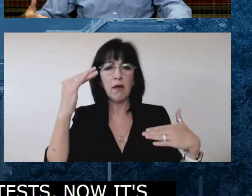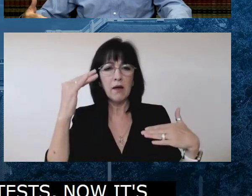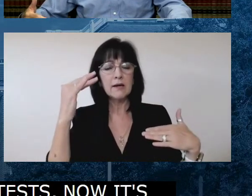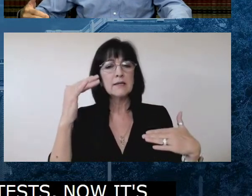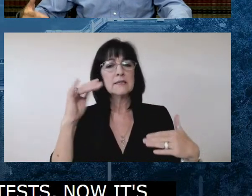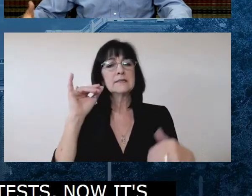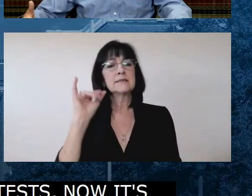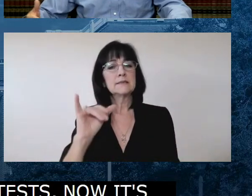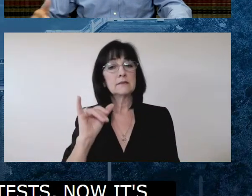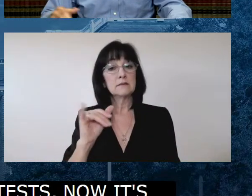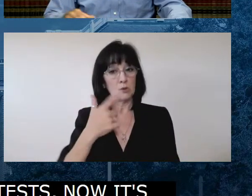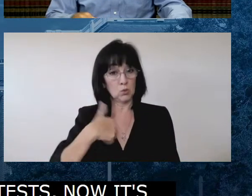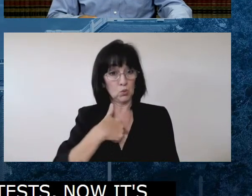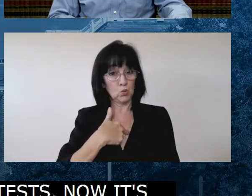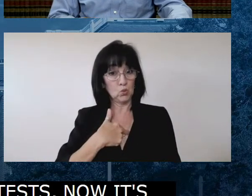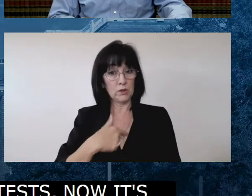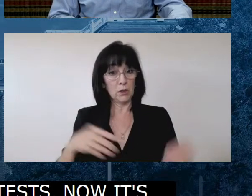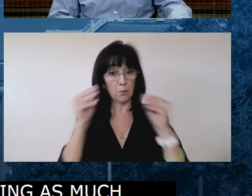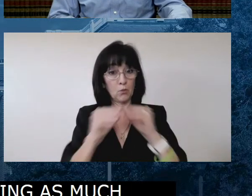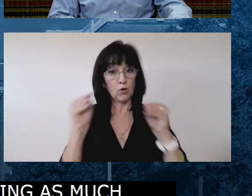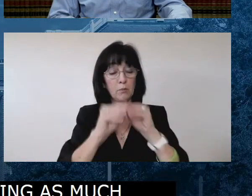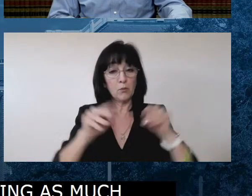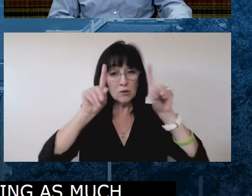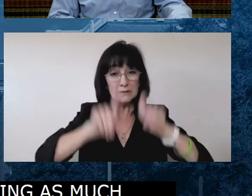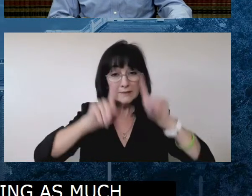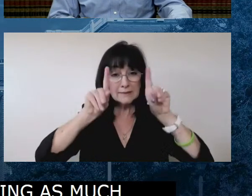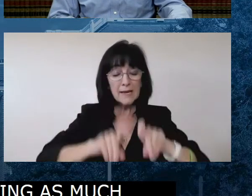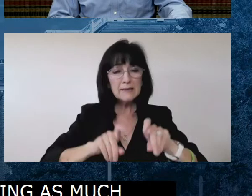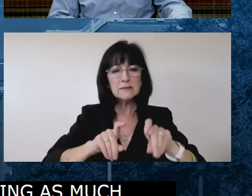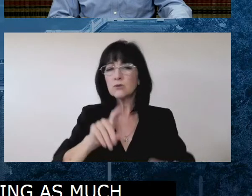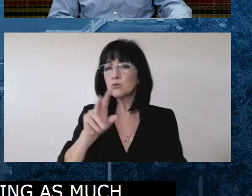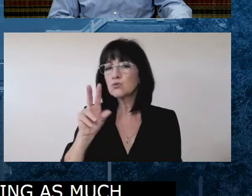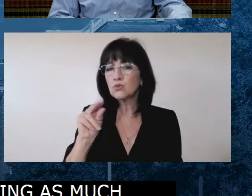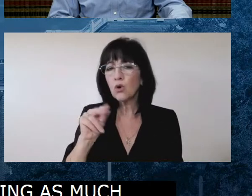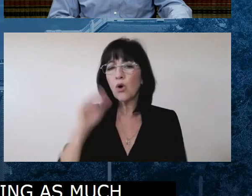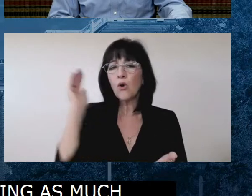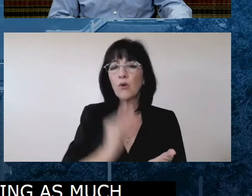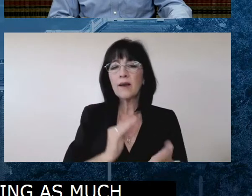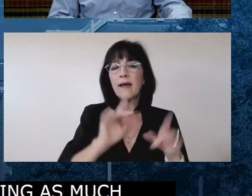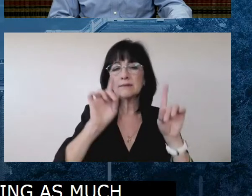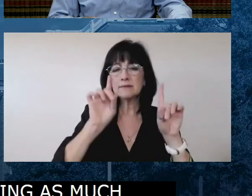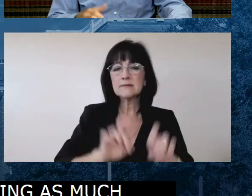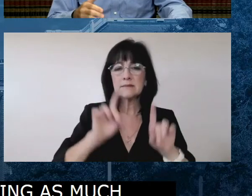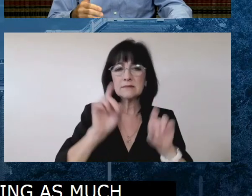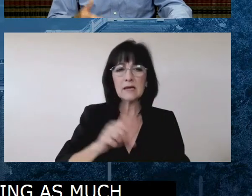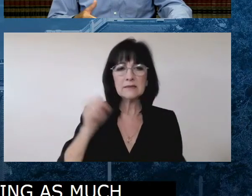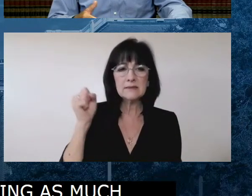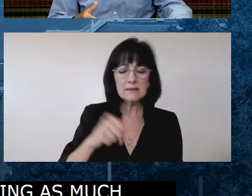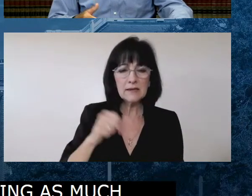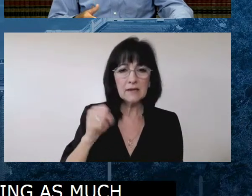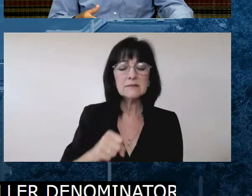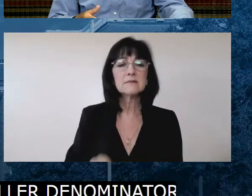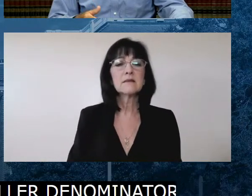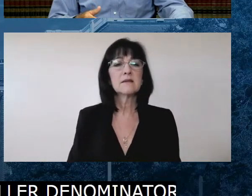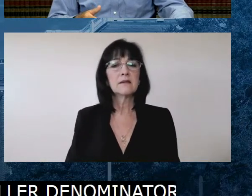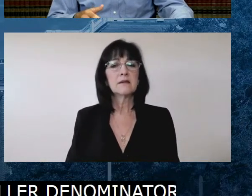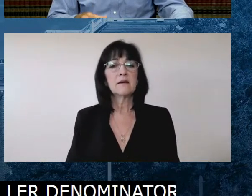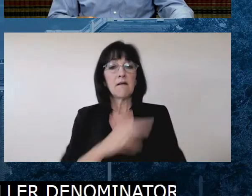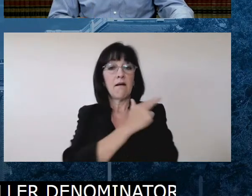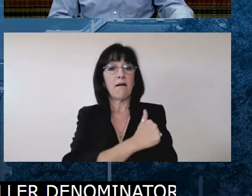much testing, so some of that is a result of a smaller denominator there. Hospitalizations, which is